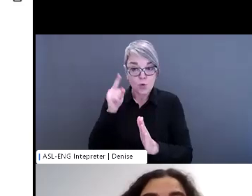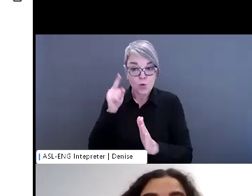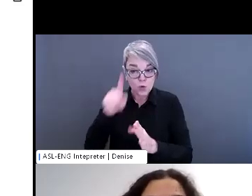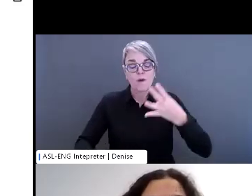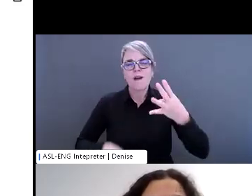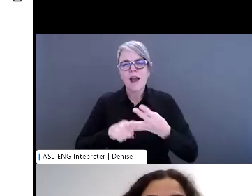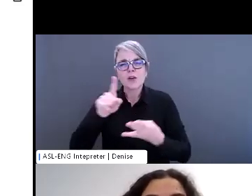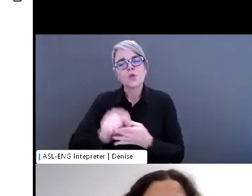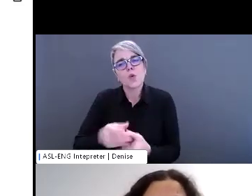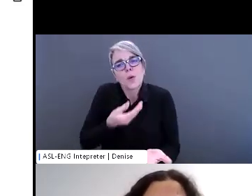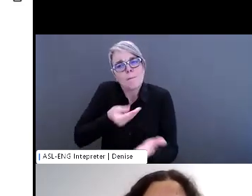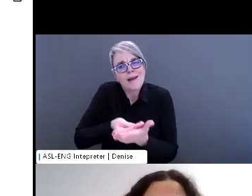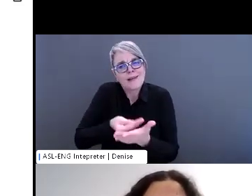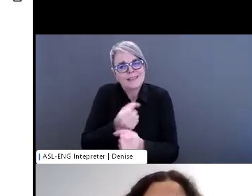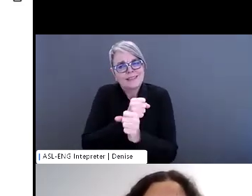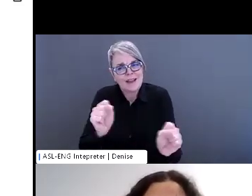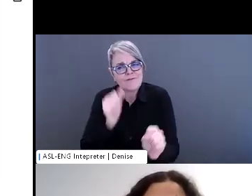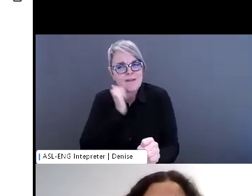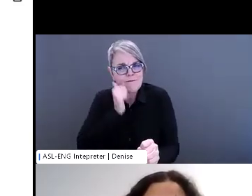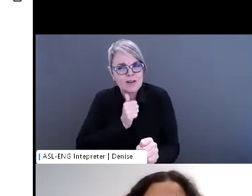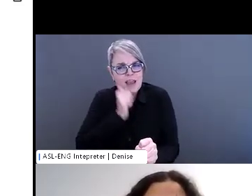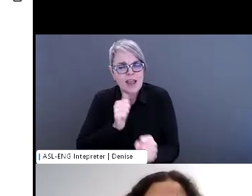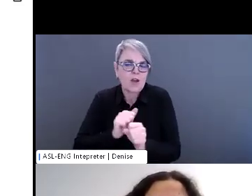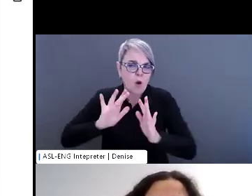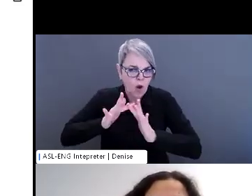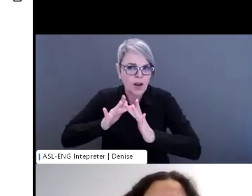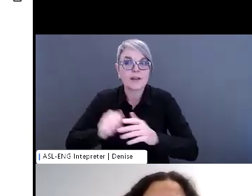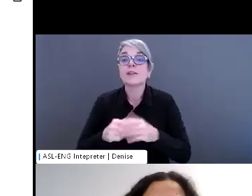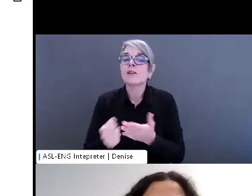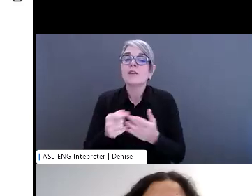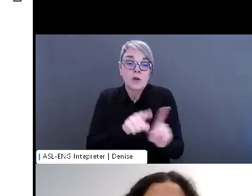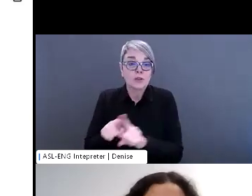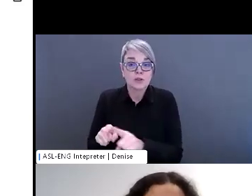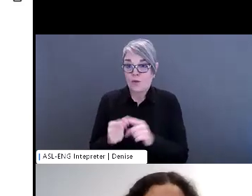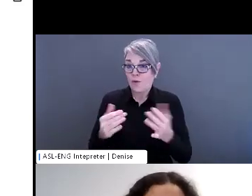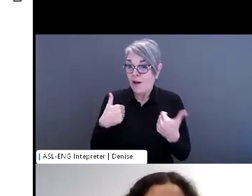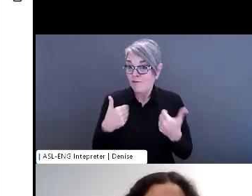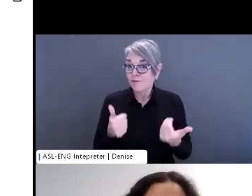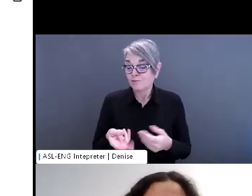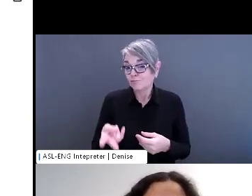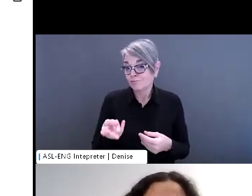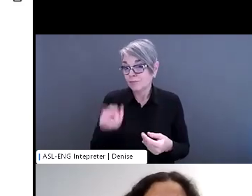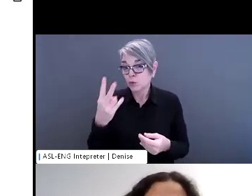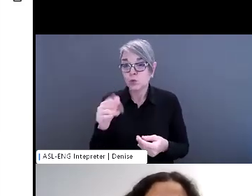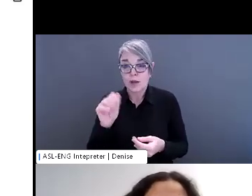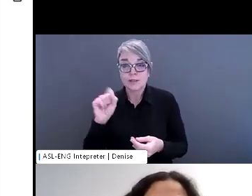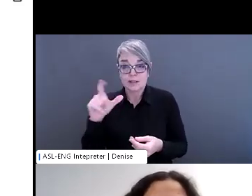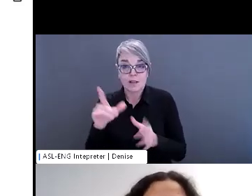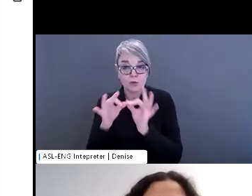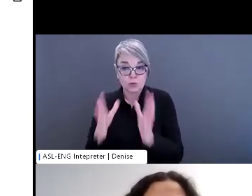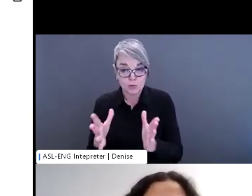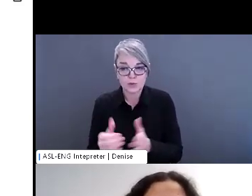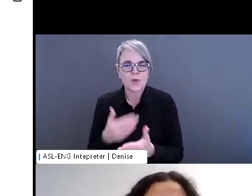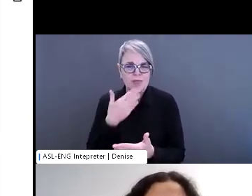Also, so we do have our ASL interpreters with us this afternoon. So thank you to both of you for being here with us.